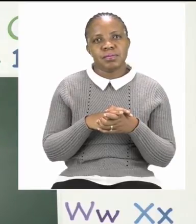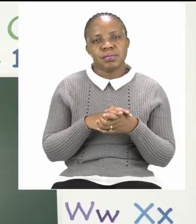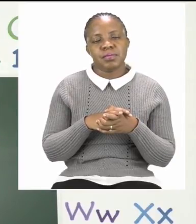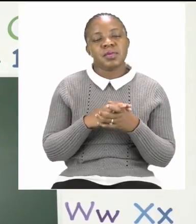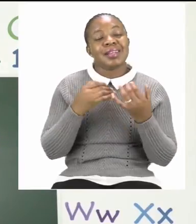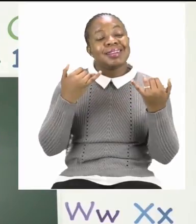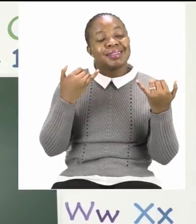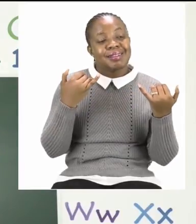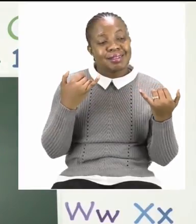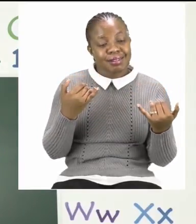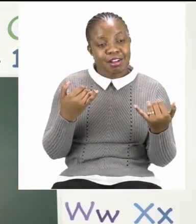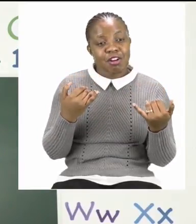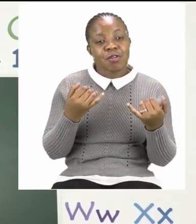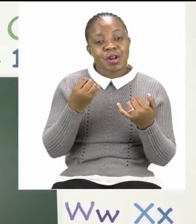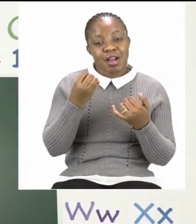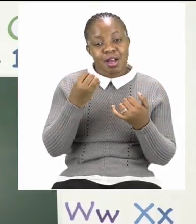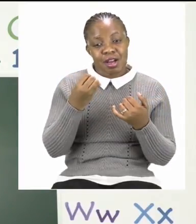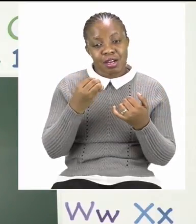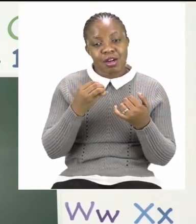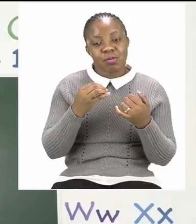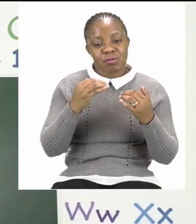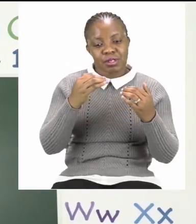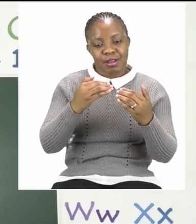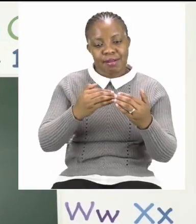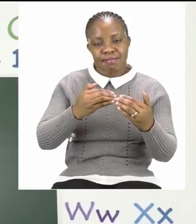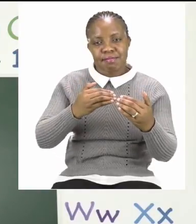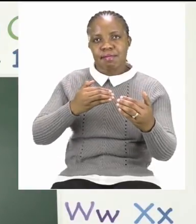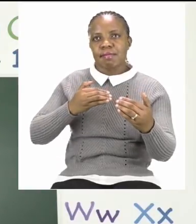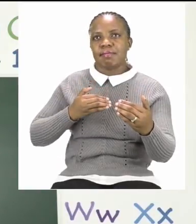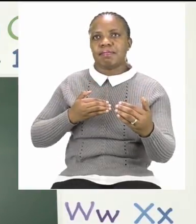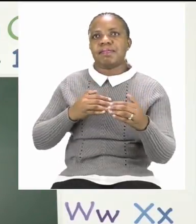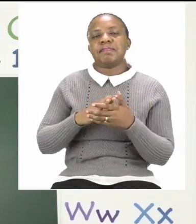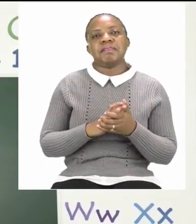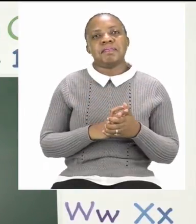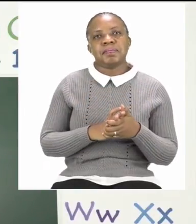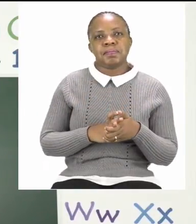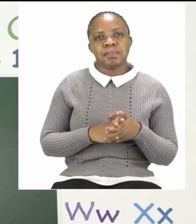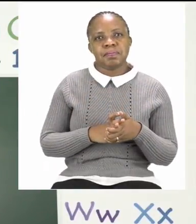counting going down, which is 43. So let us start.